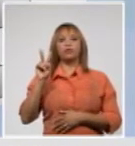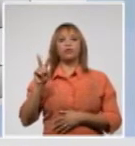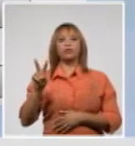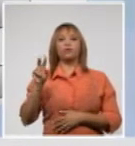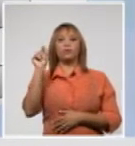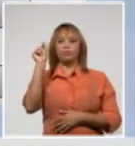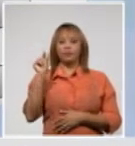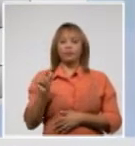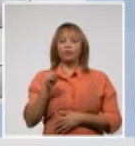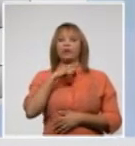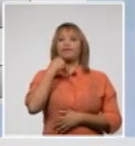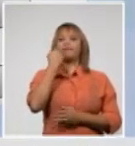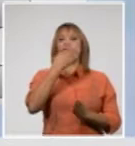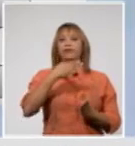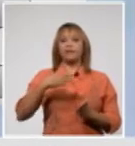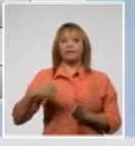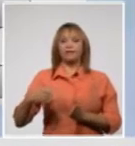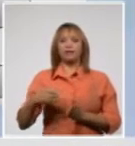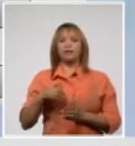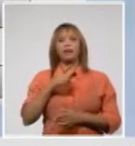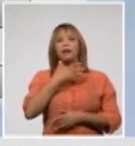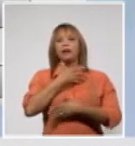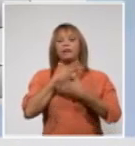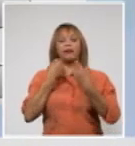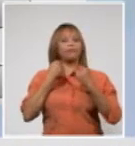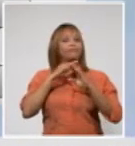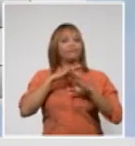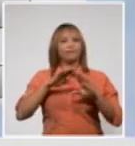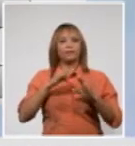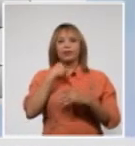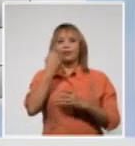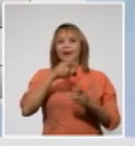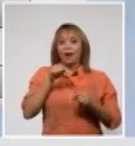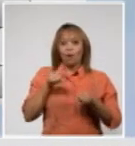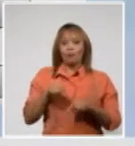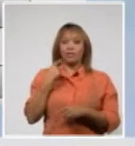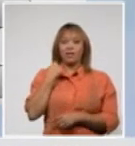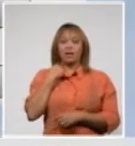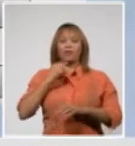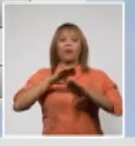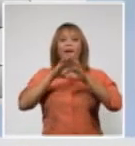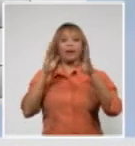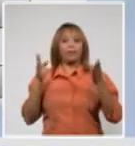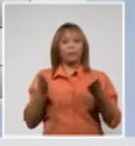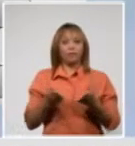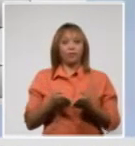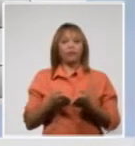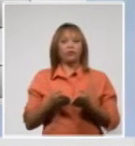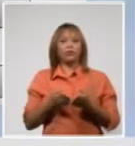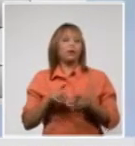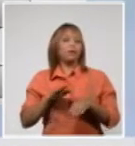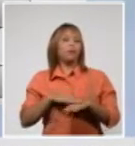250,105 people were diagnosed with the virus, for a total of